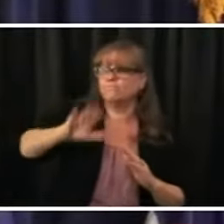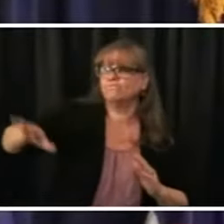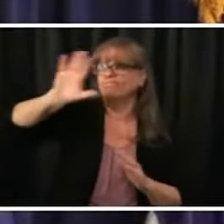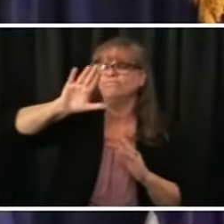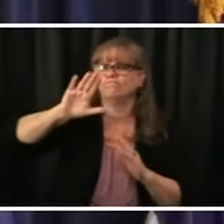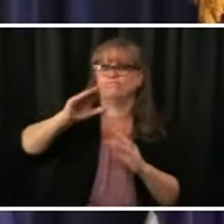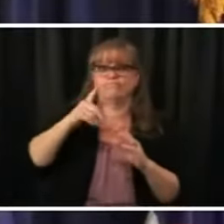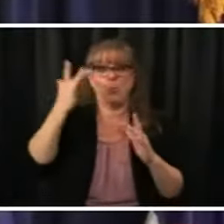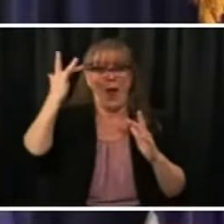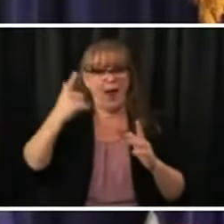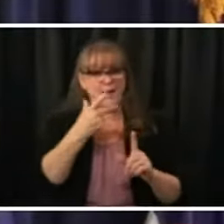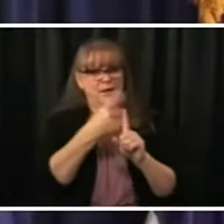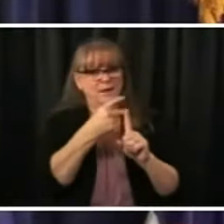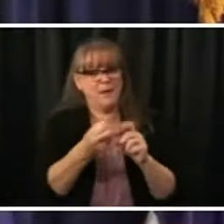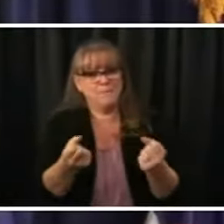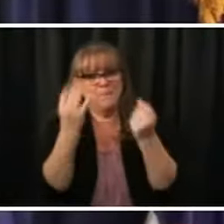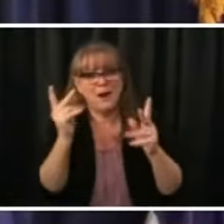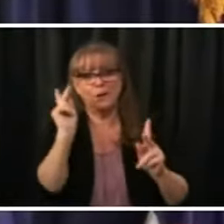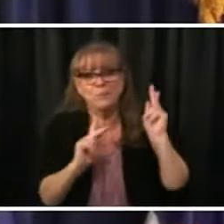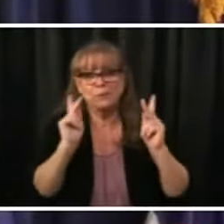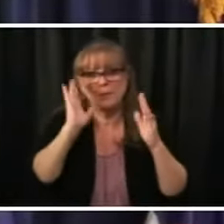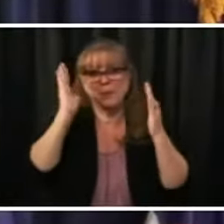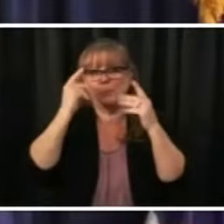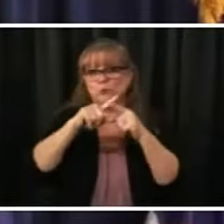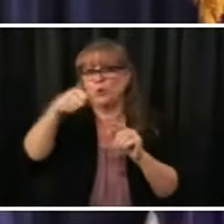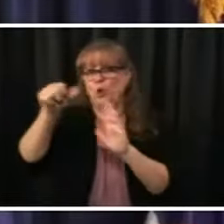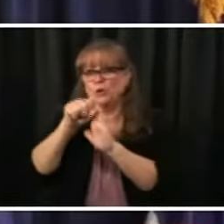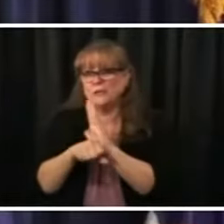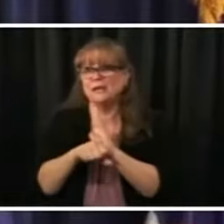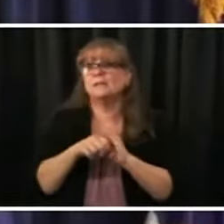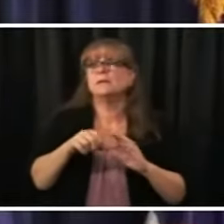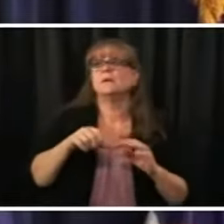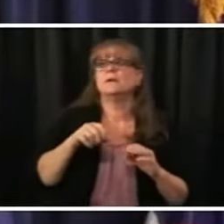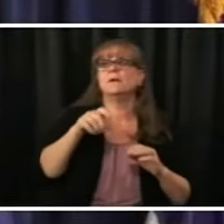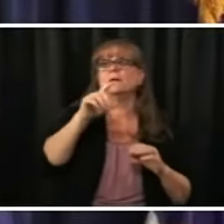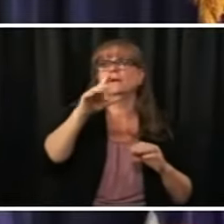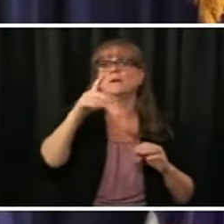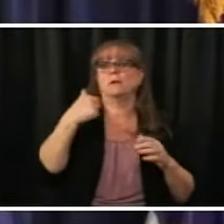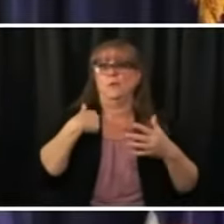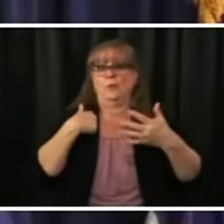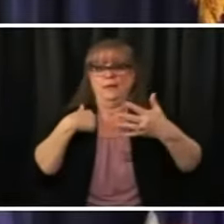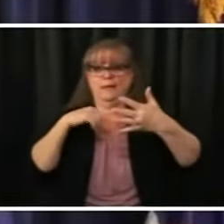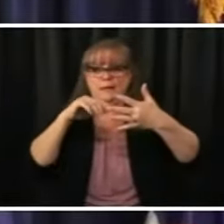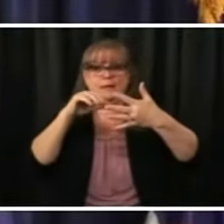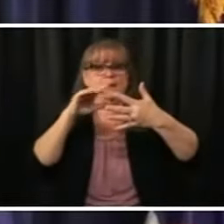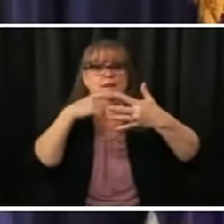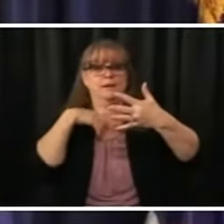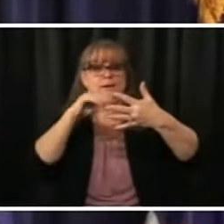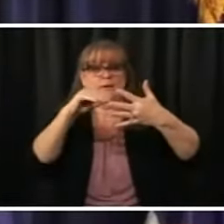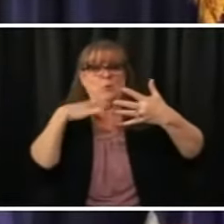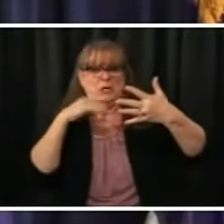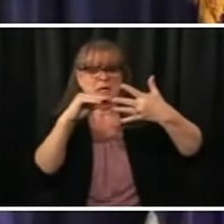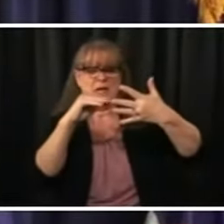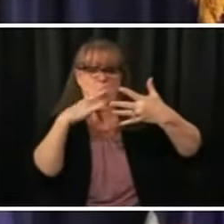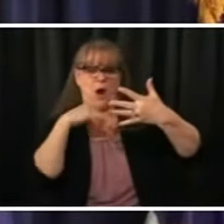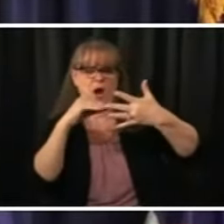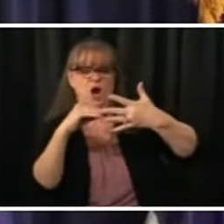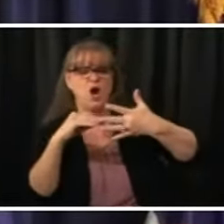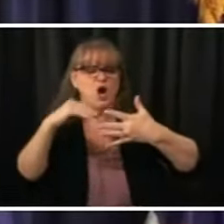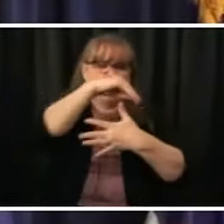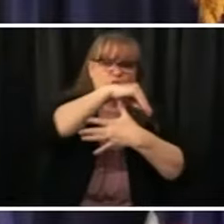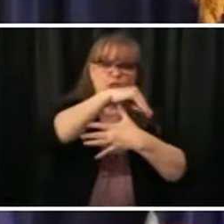are some states ahead of us. I won't rest until we're number one. We continue that every day. There are 50 governors in 50 states, all of who want to be number